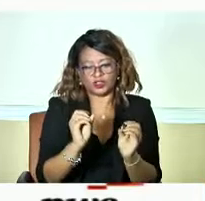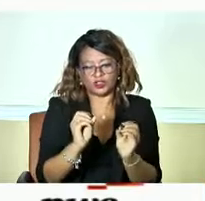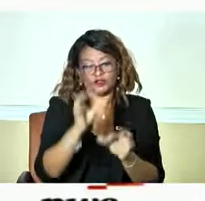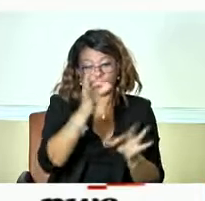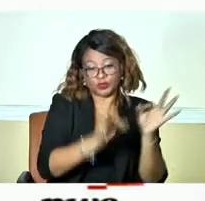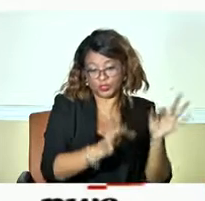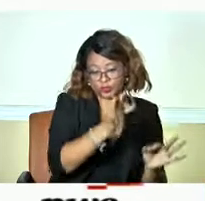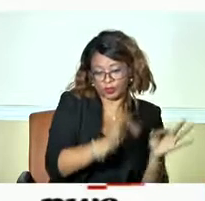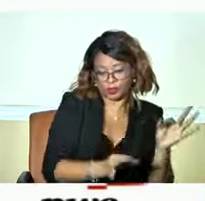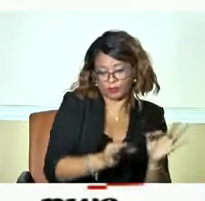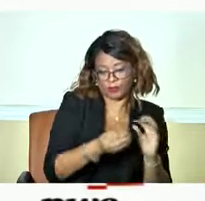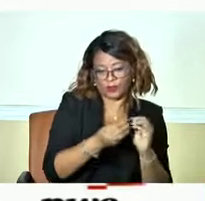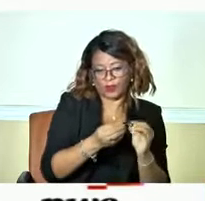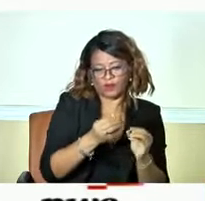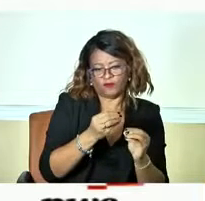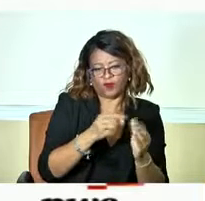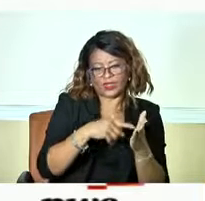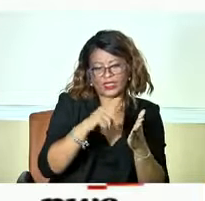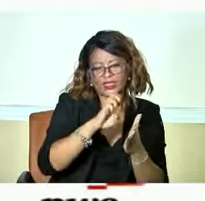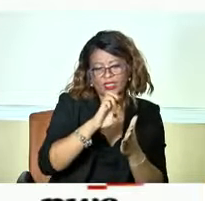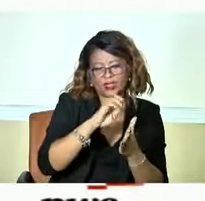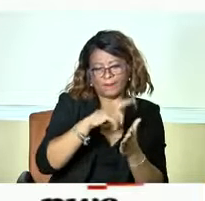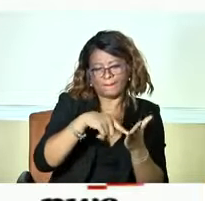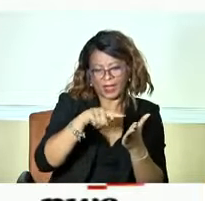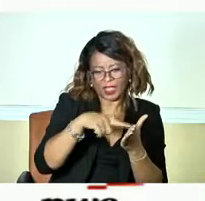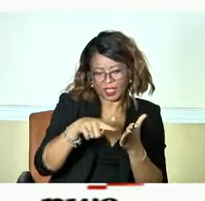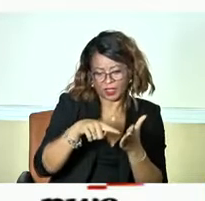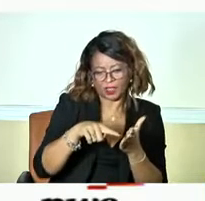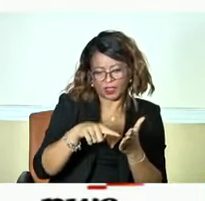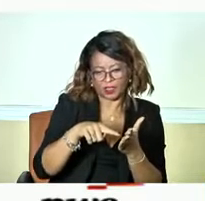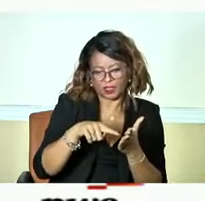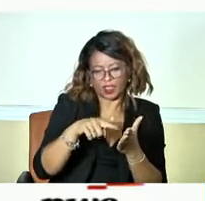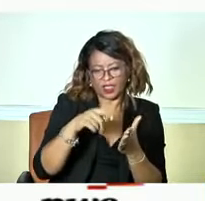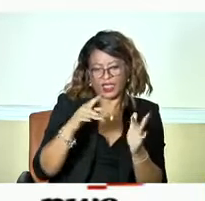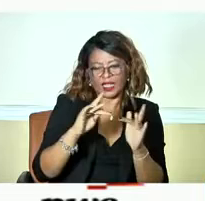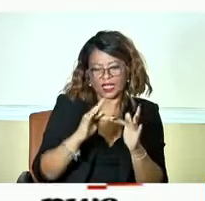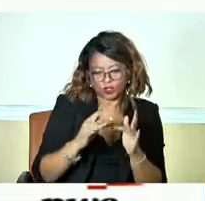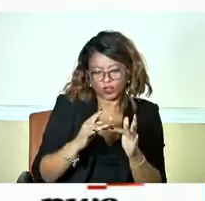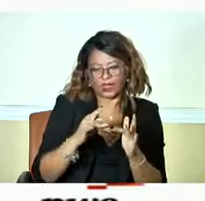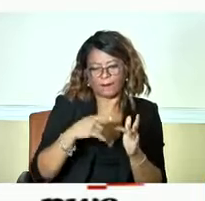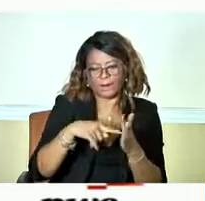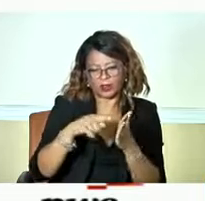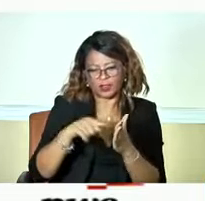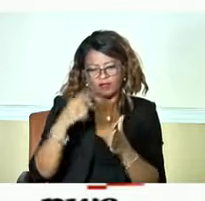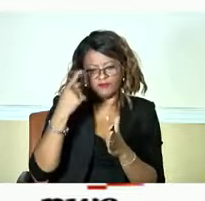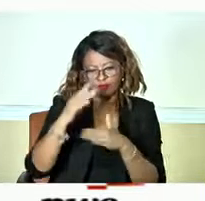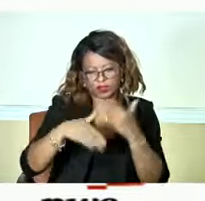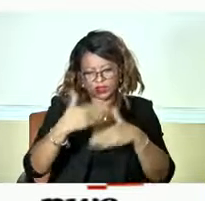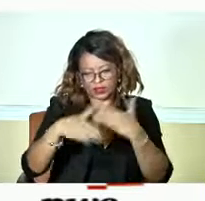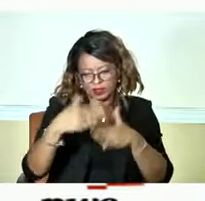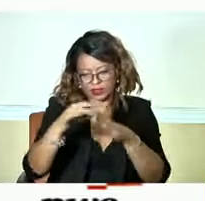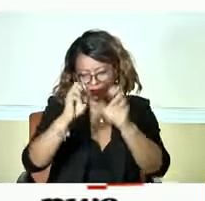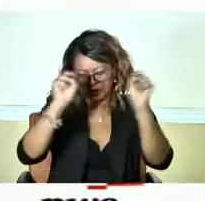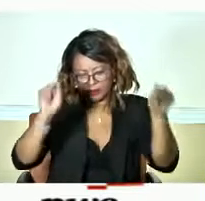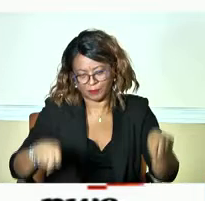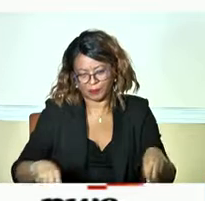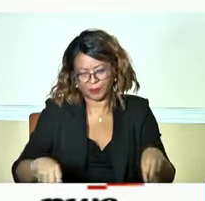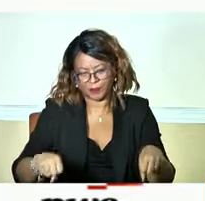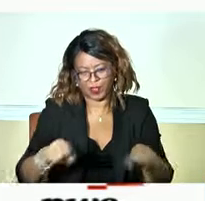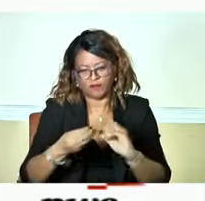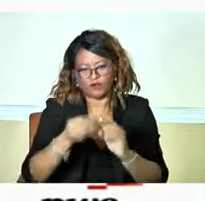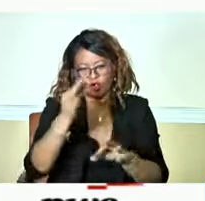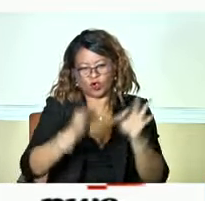Judiciary for ePay or eCourts Pay, the electronic payment processing system